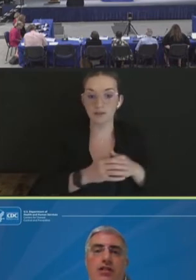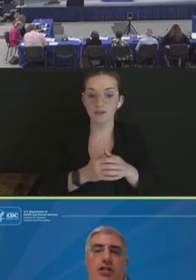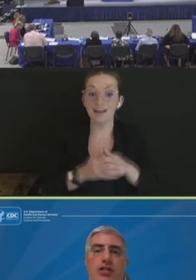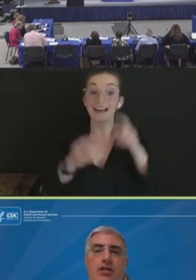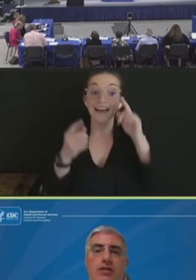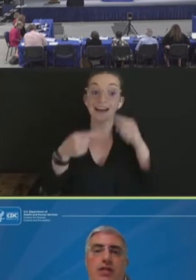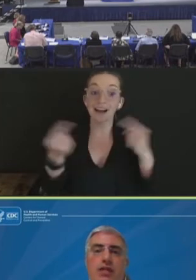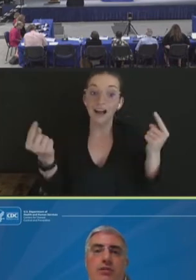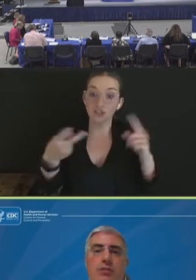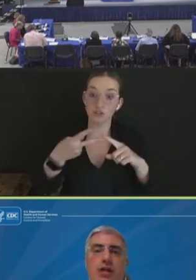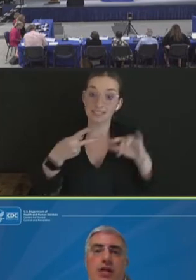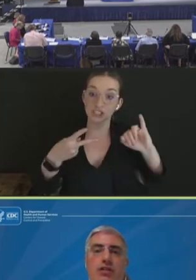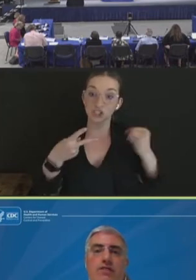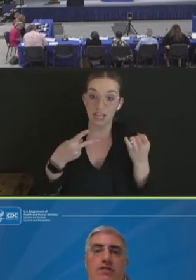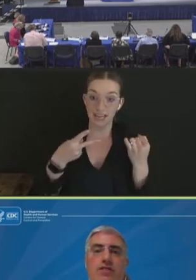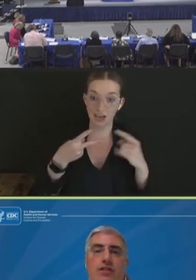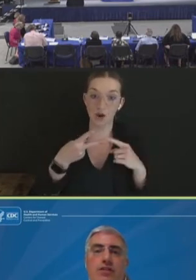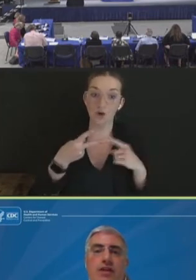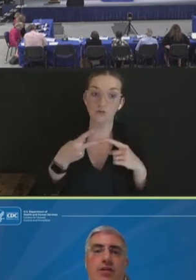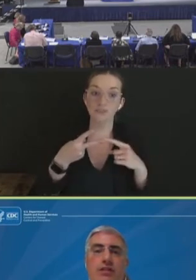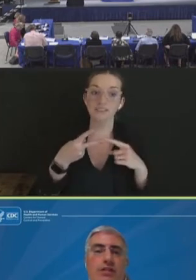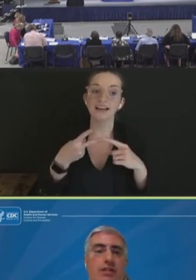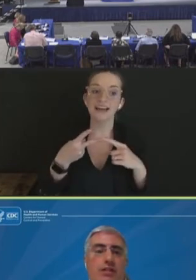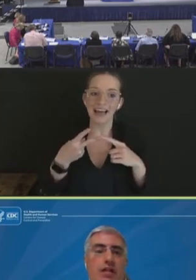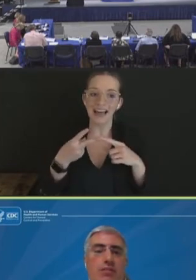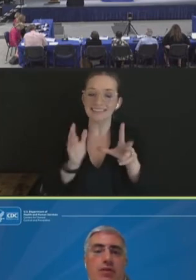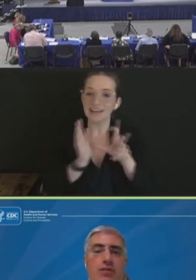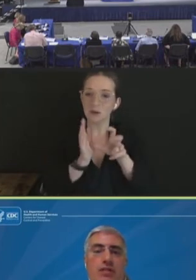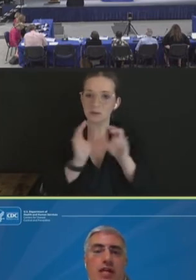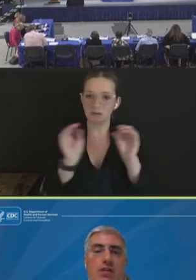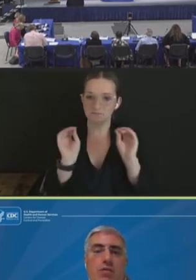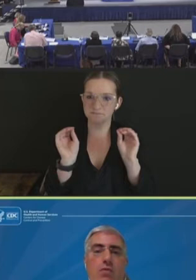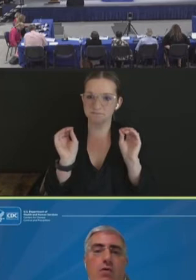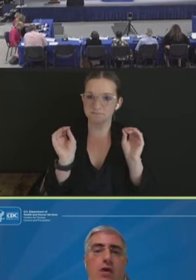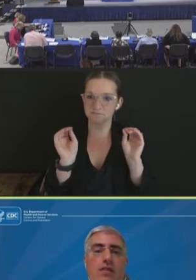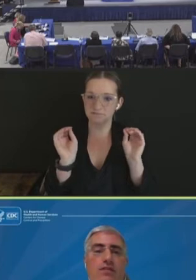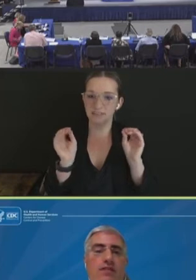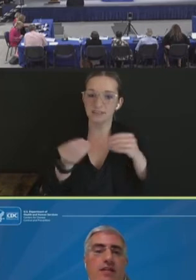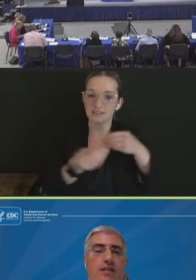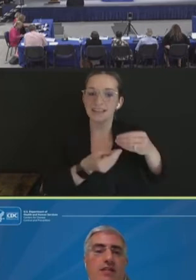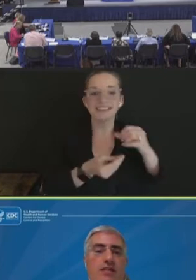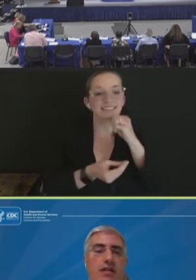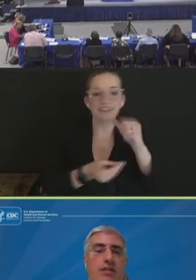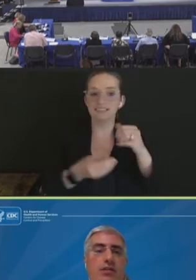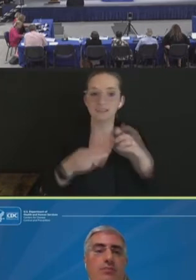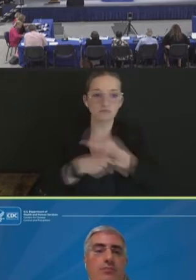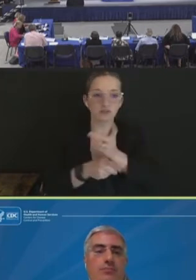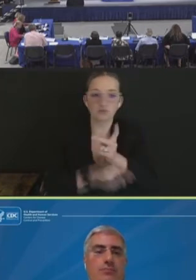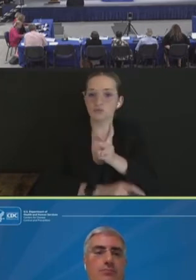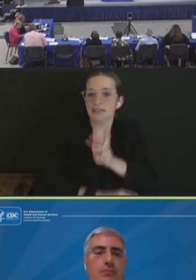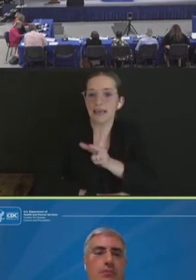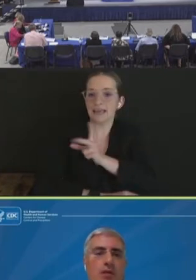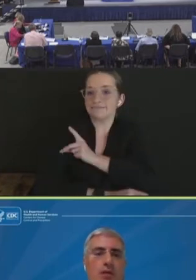contrast, Jynneos, as a replication-deficient virus, does not produce a take or this vaccine site lesion.